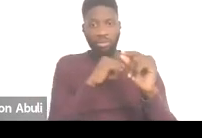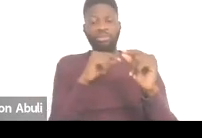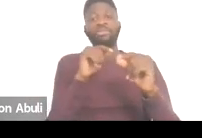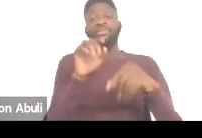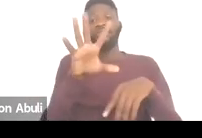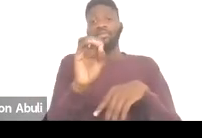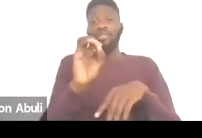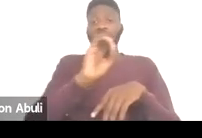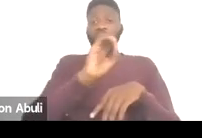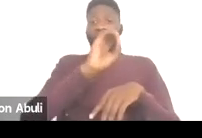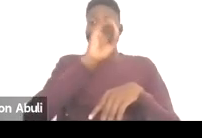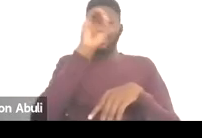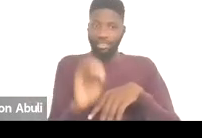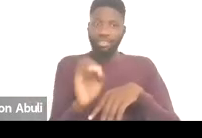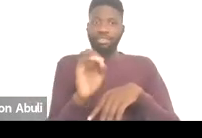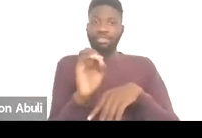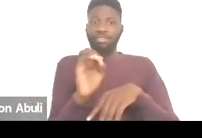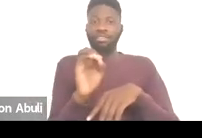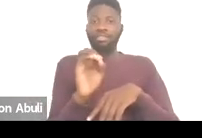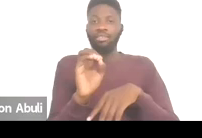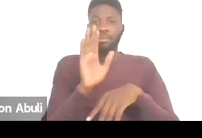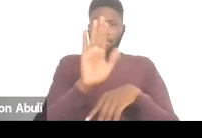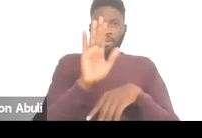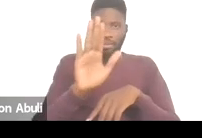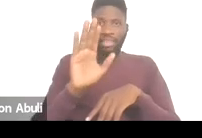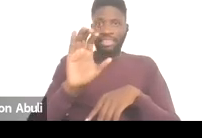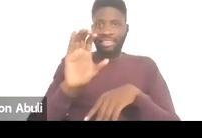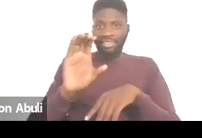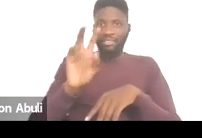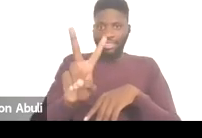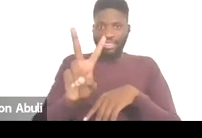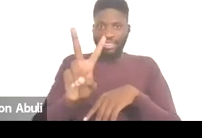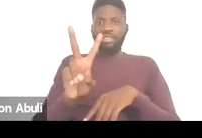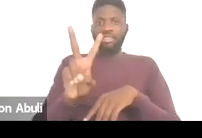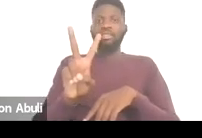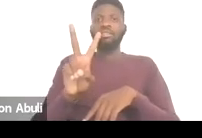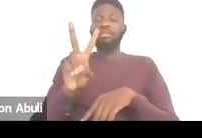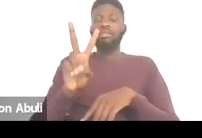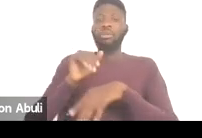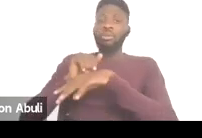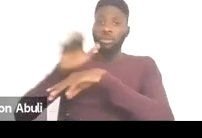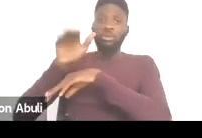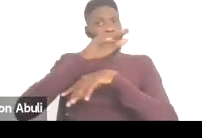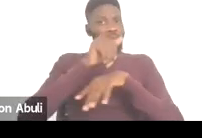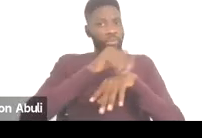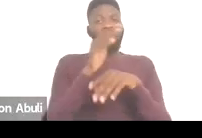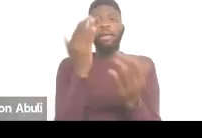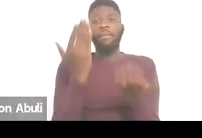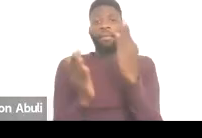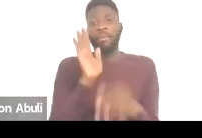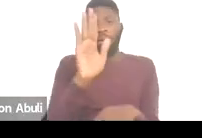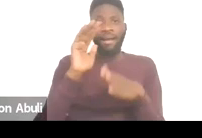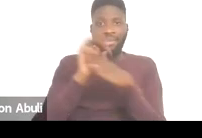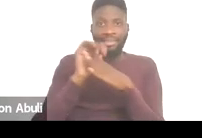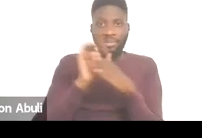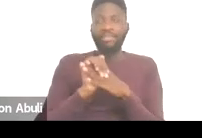50% of your resumes, you will start sending out your resumes to maybe even for your attachments,